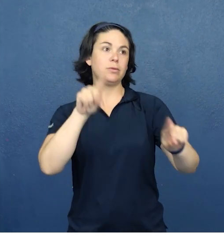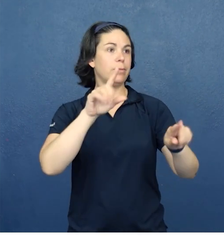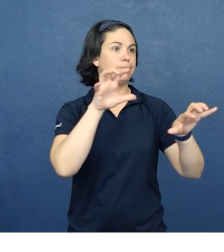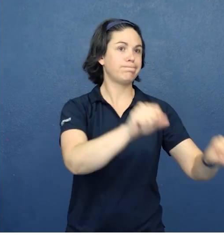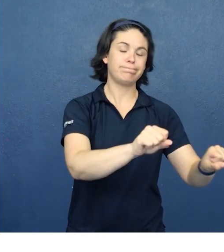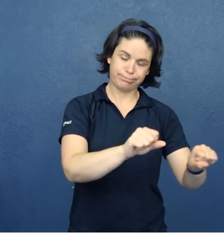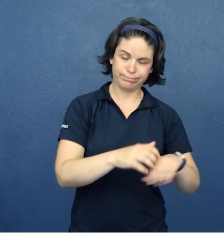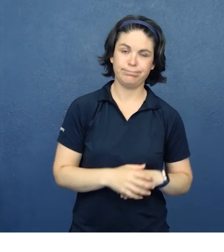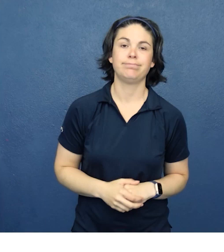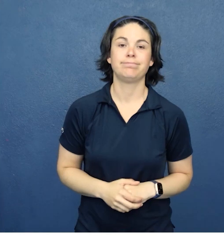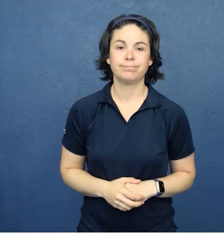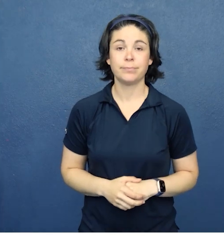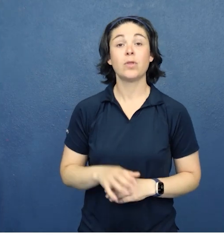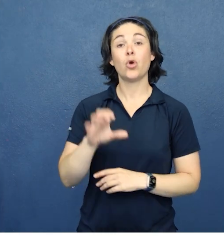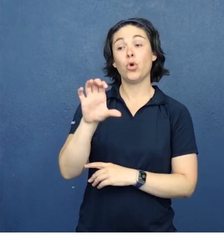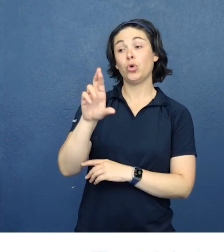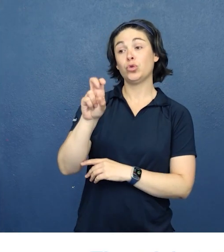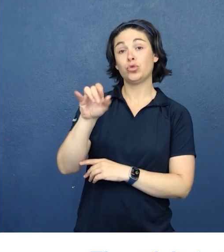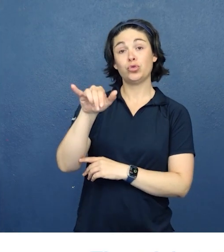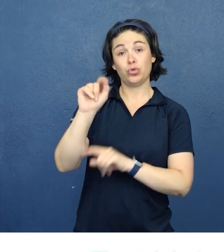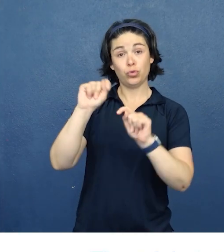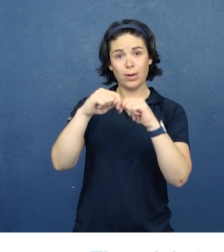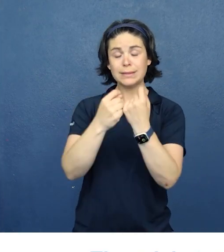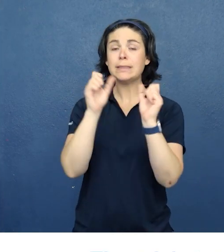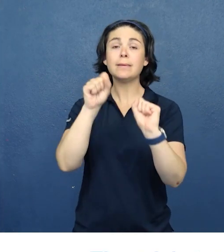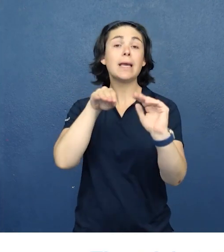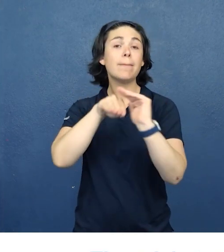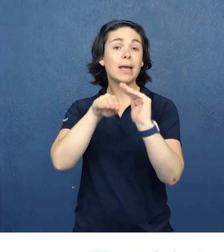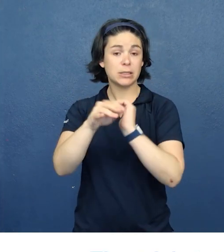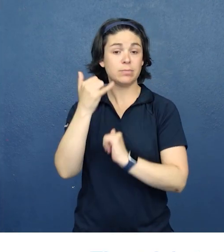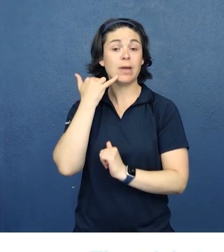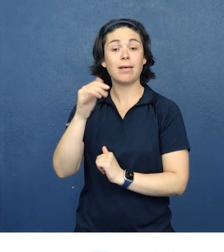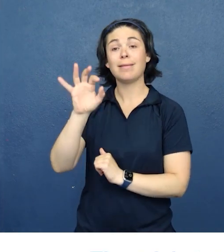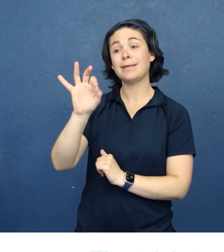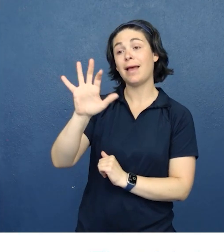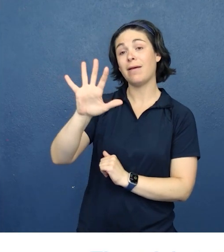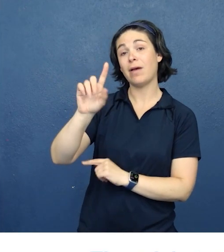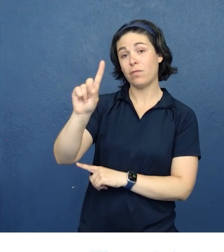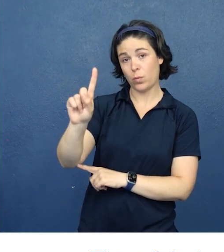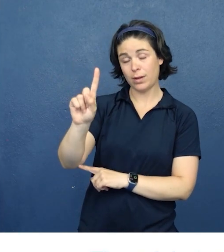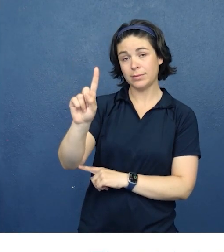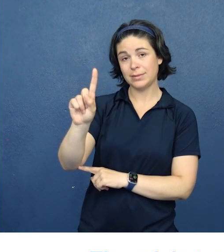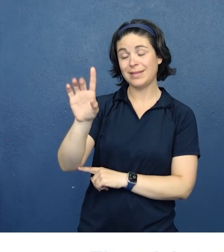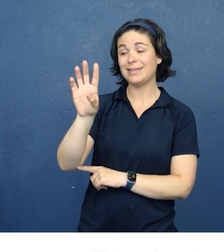methods. The crisis teams can be accessed by calling